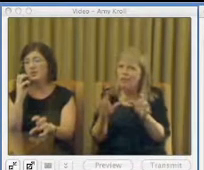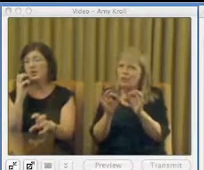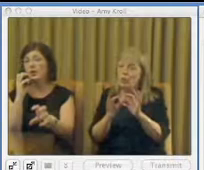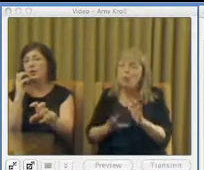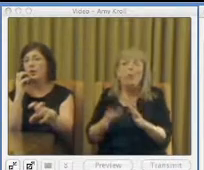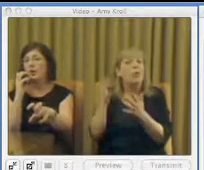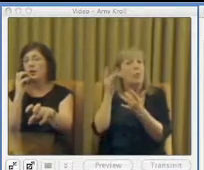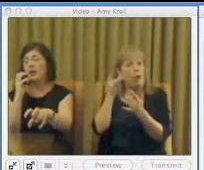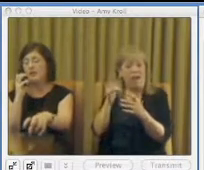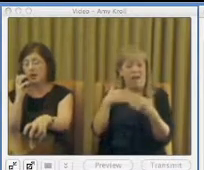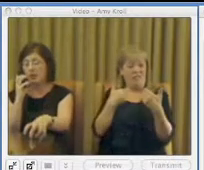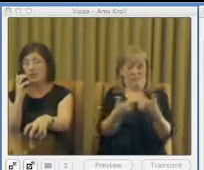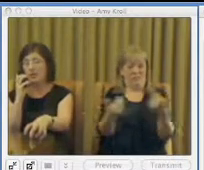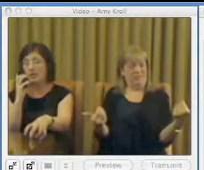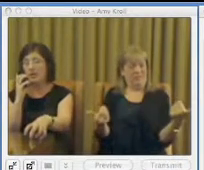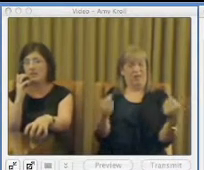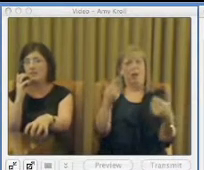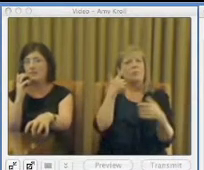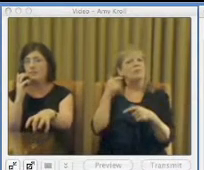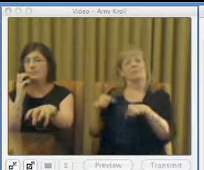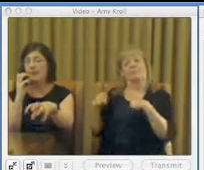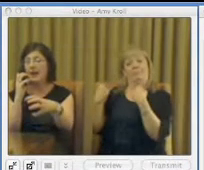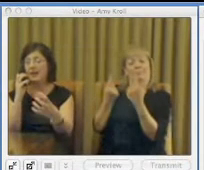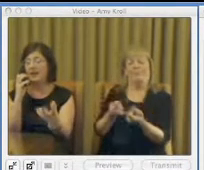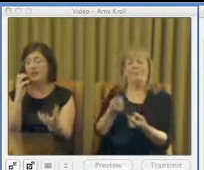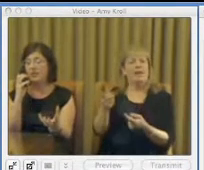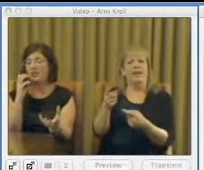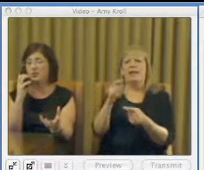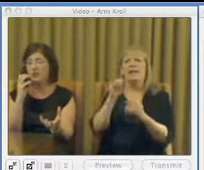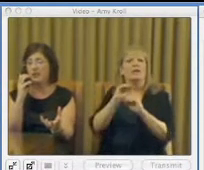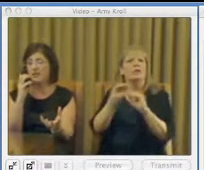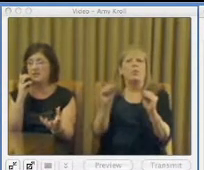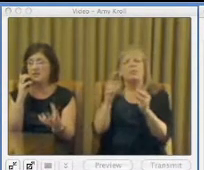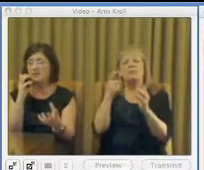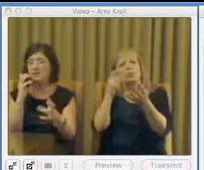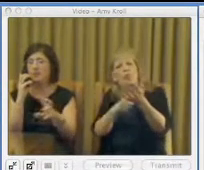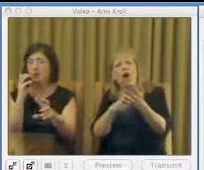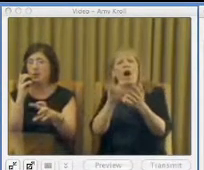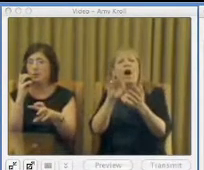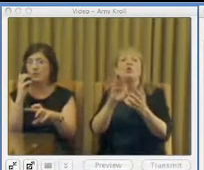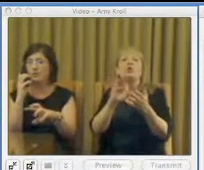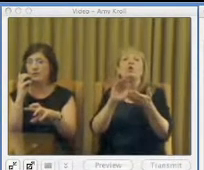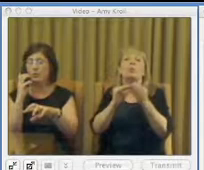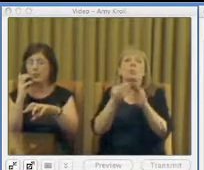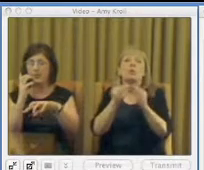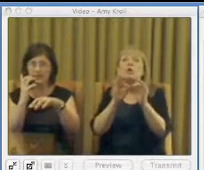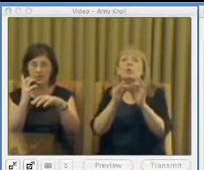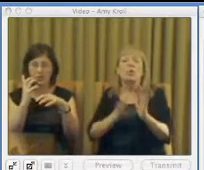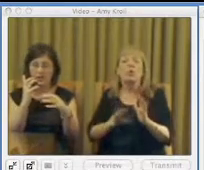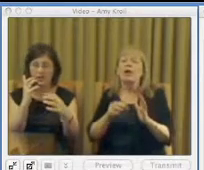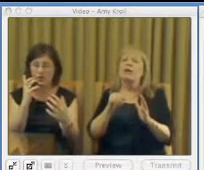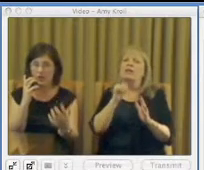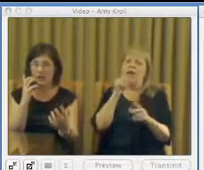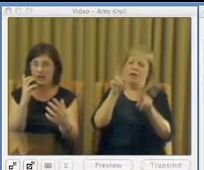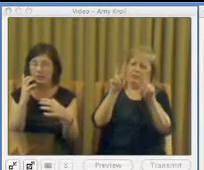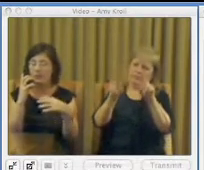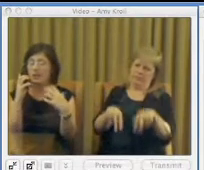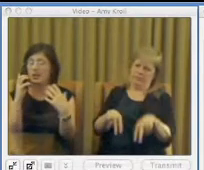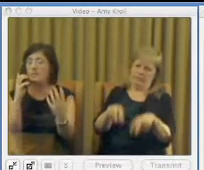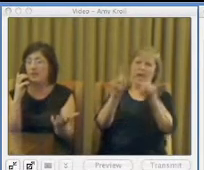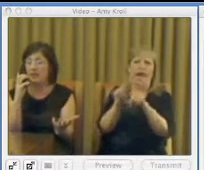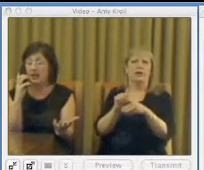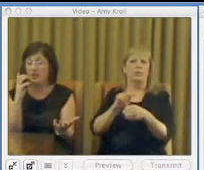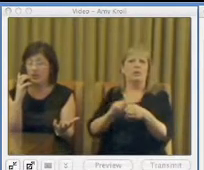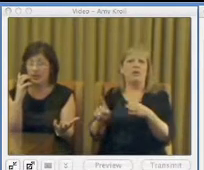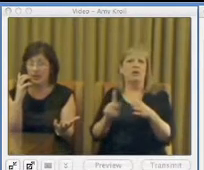of interpreters in the community having any professional status. So there wouldn't necessarily